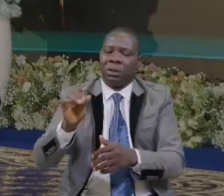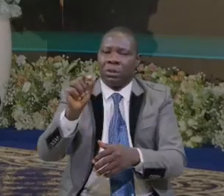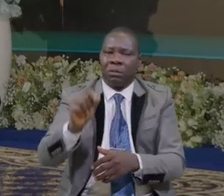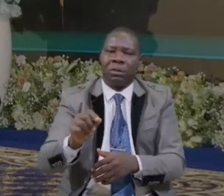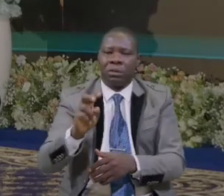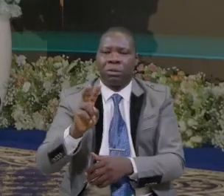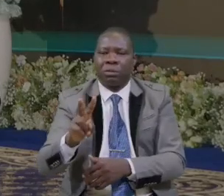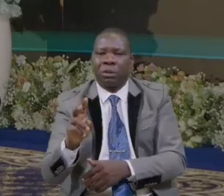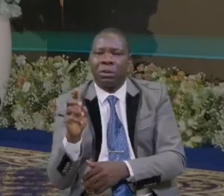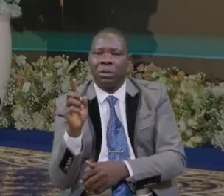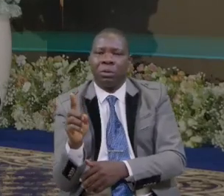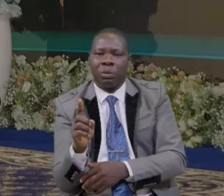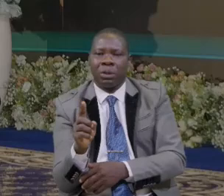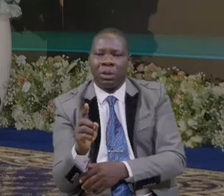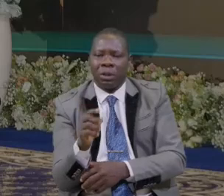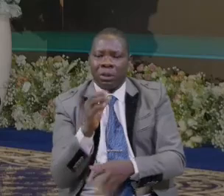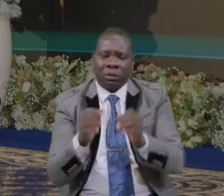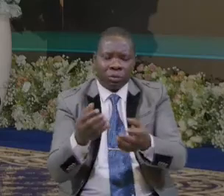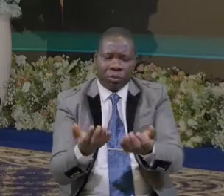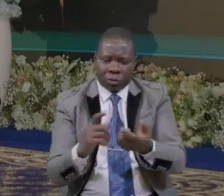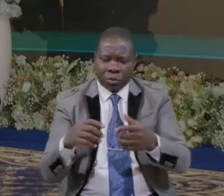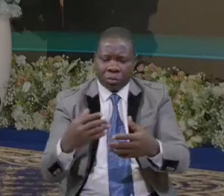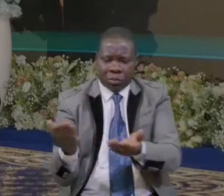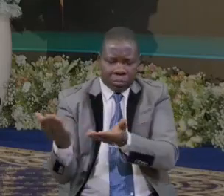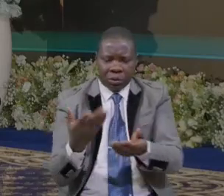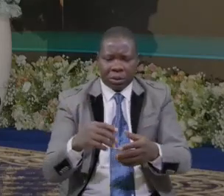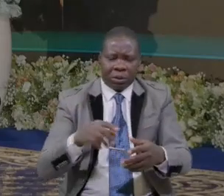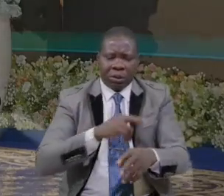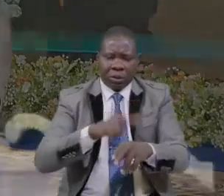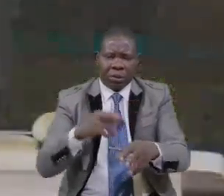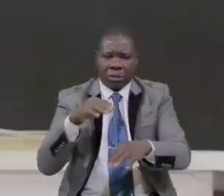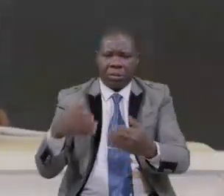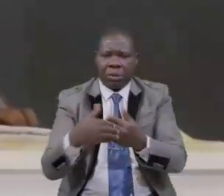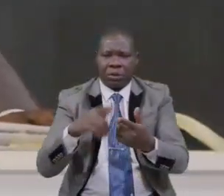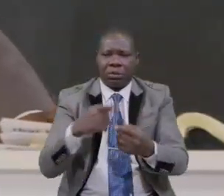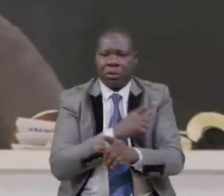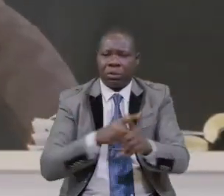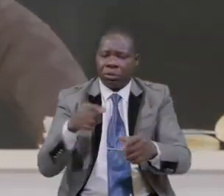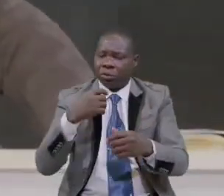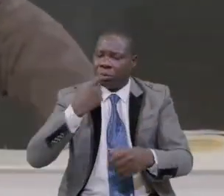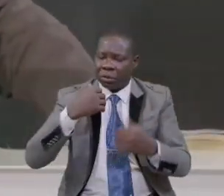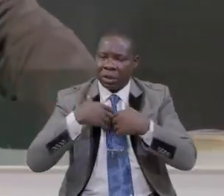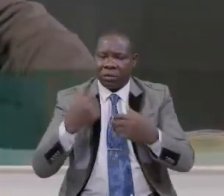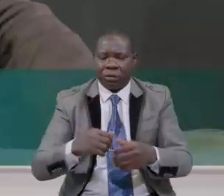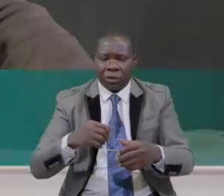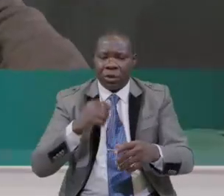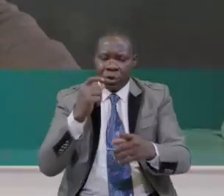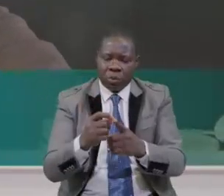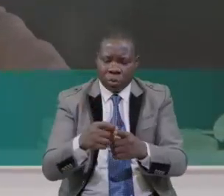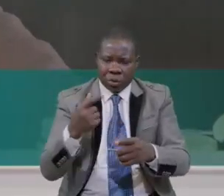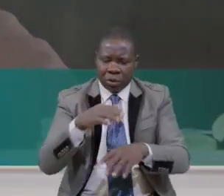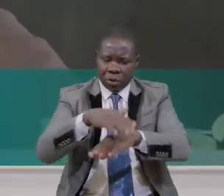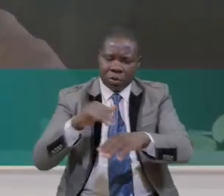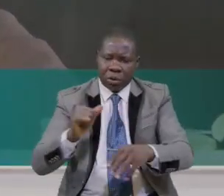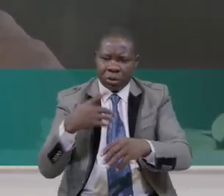have to have the word. You have to have the calling. You have to have the courage. And you have to have the heart that